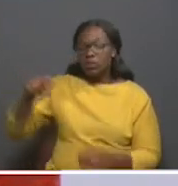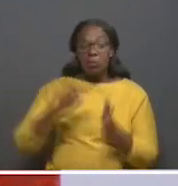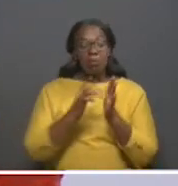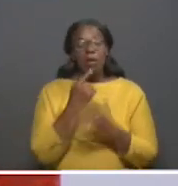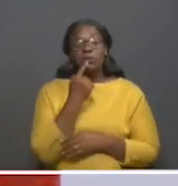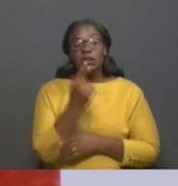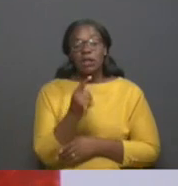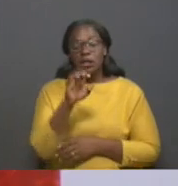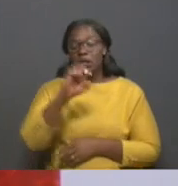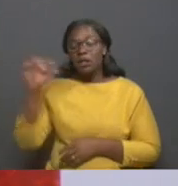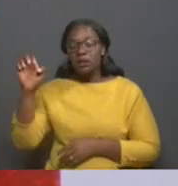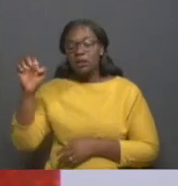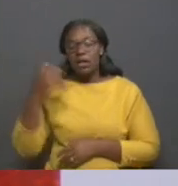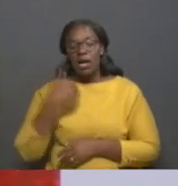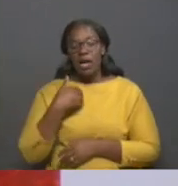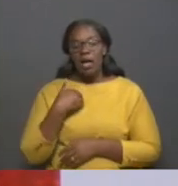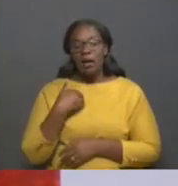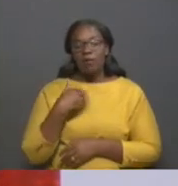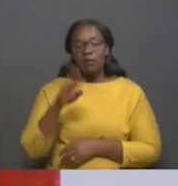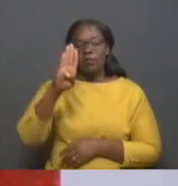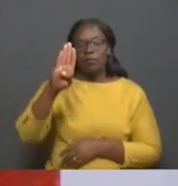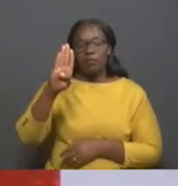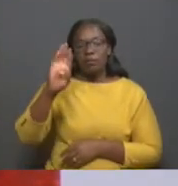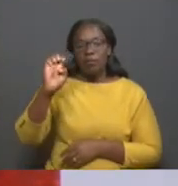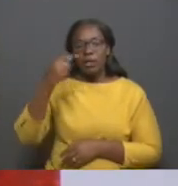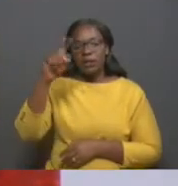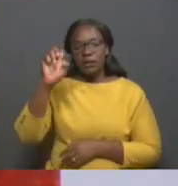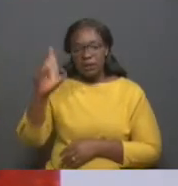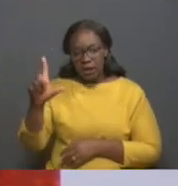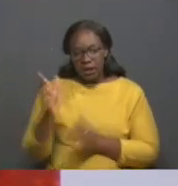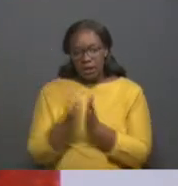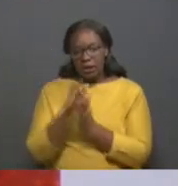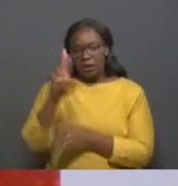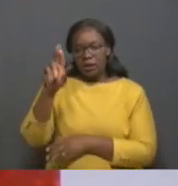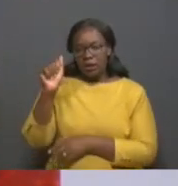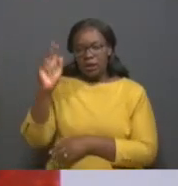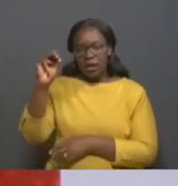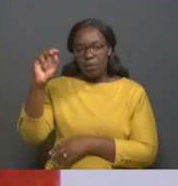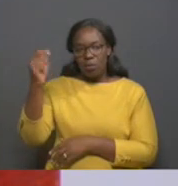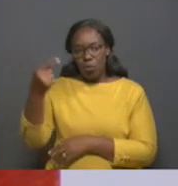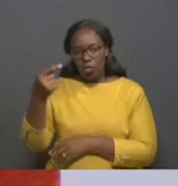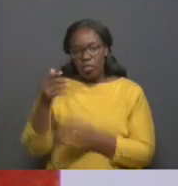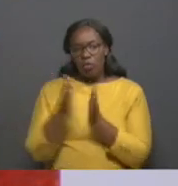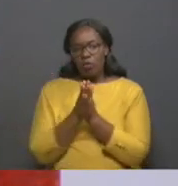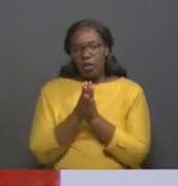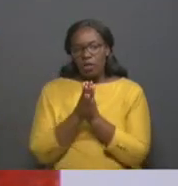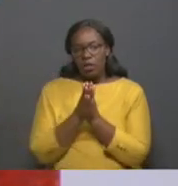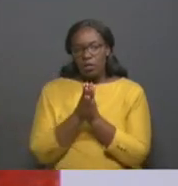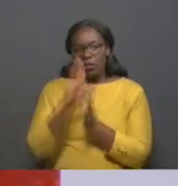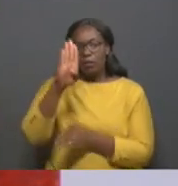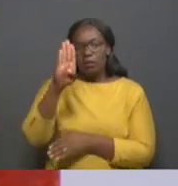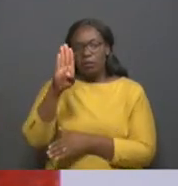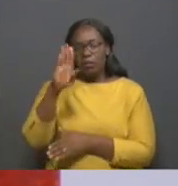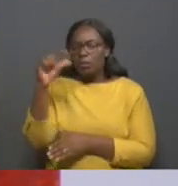on the east we had Bezer, we had Ramoth, and we had Golan. On the western side, we